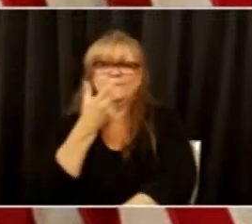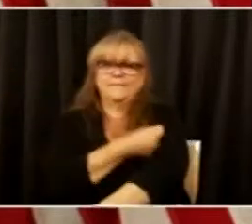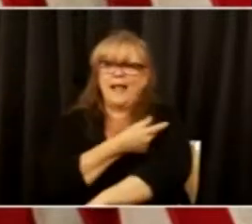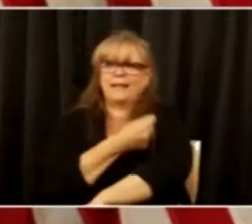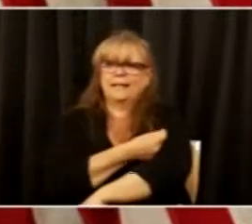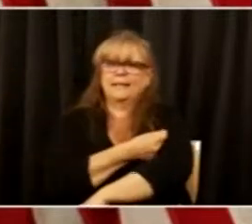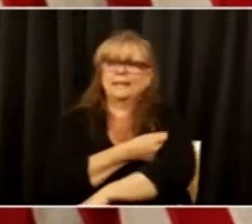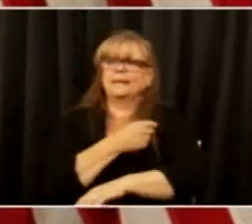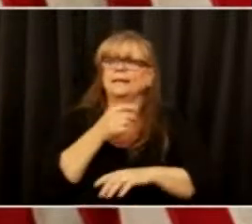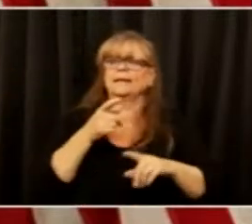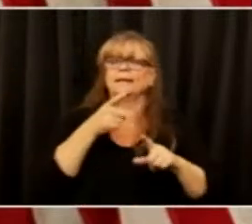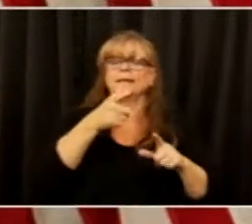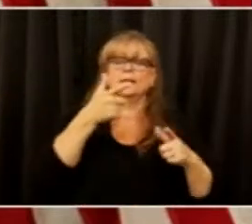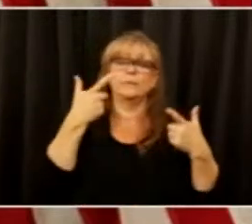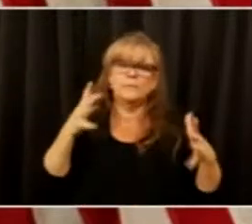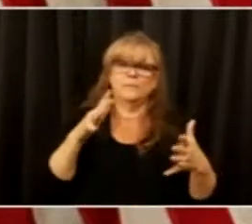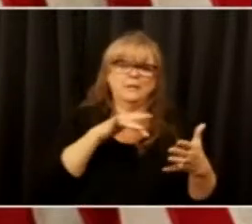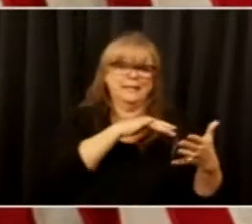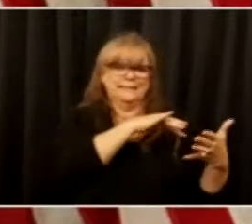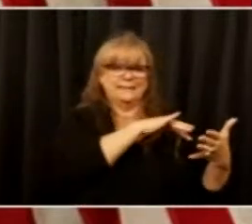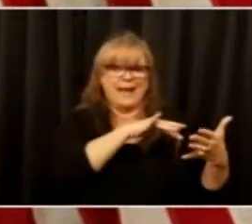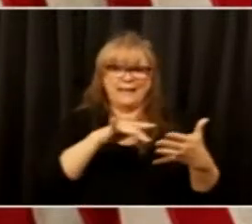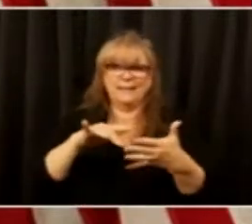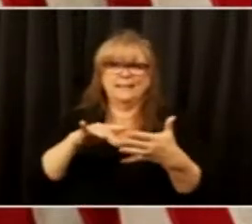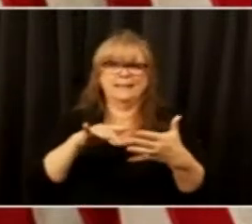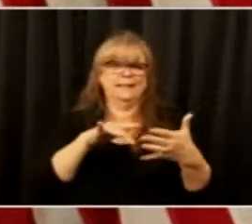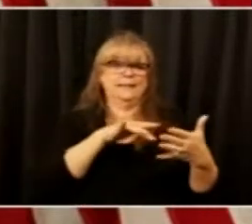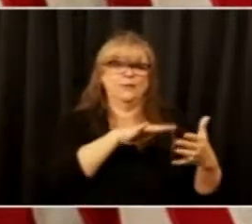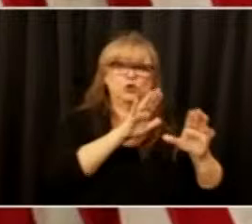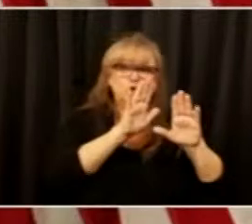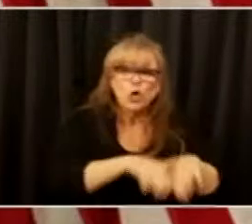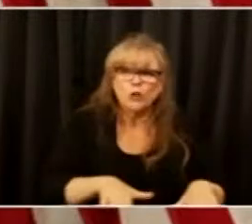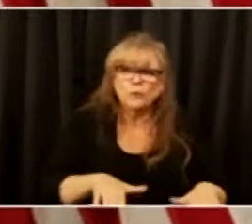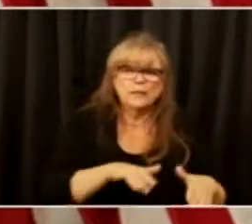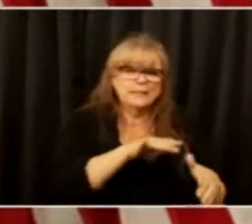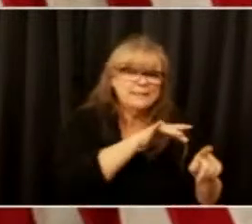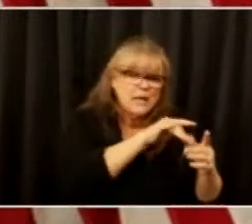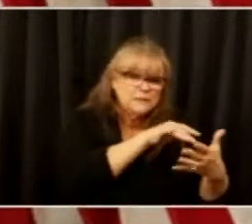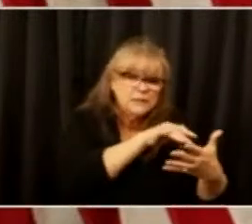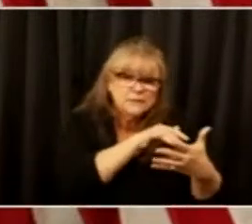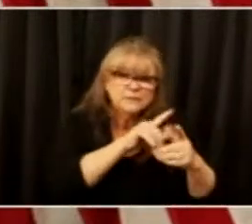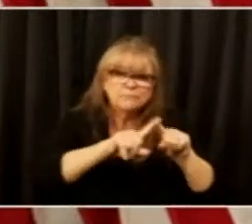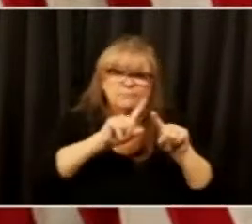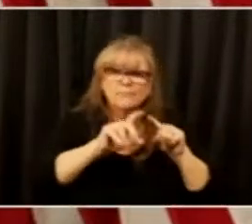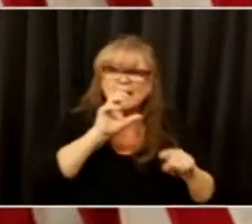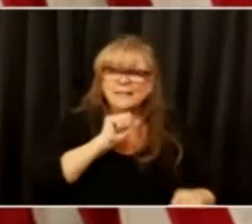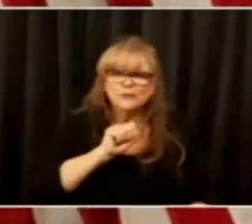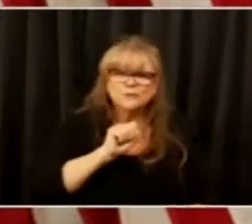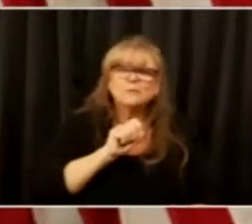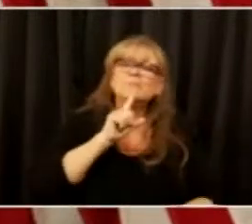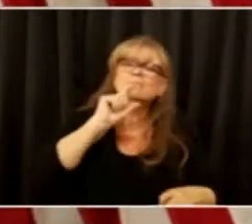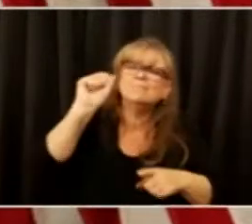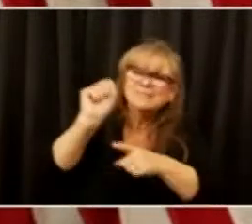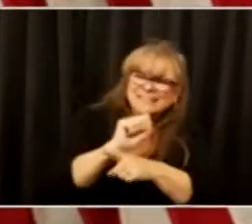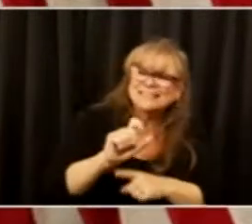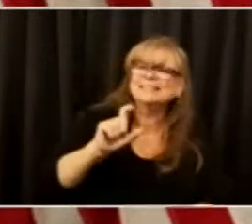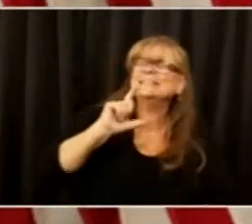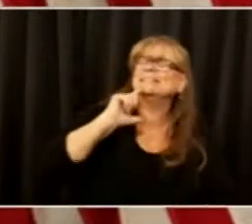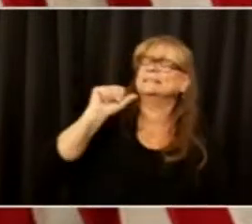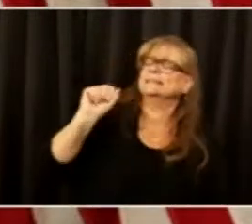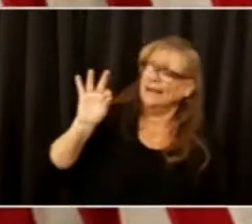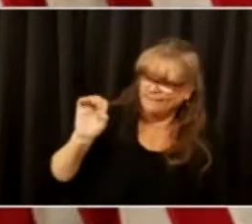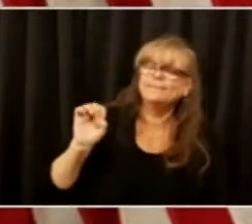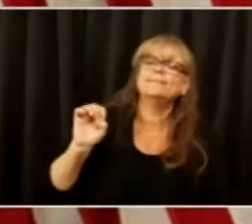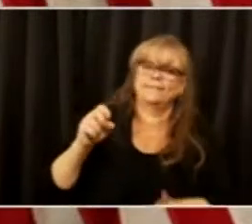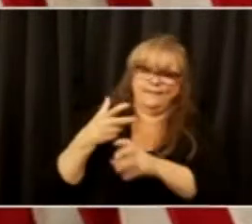been undertaken in children that it is a very safe thing to do. So just to go over the study that